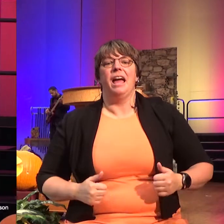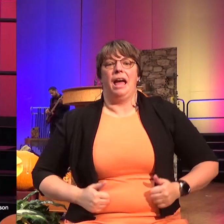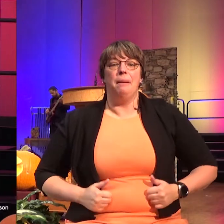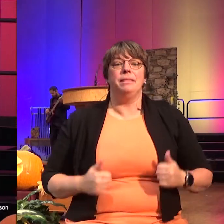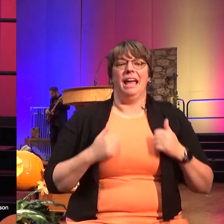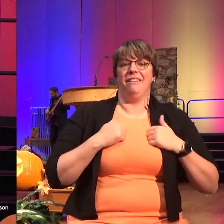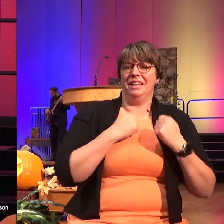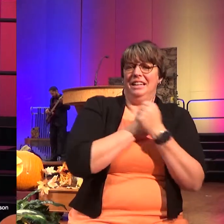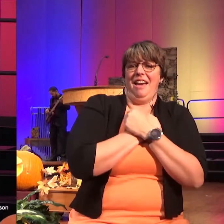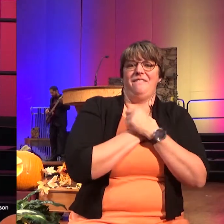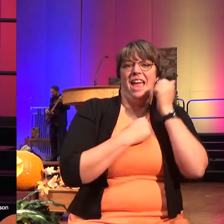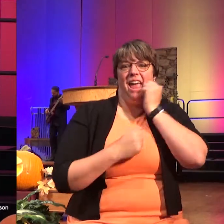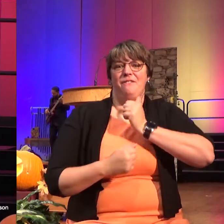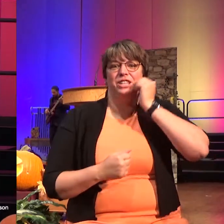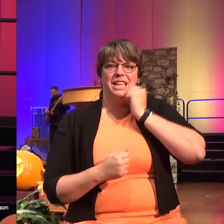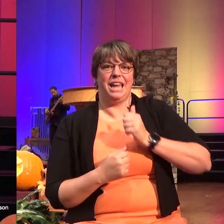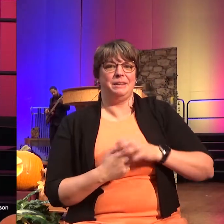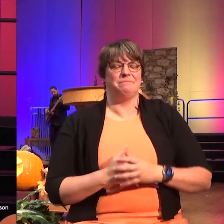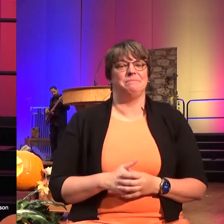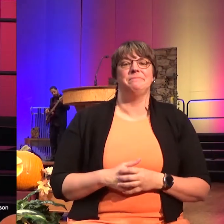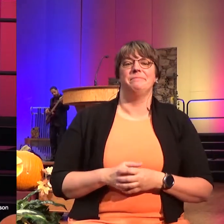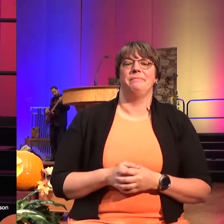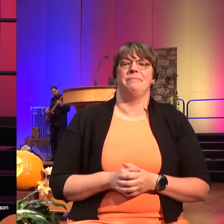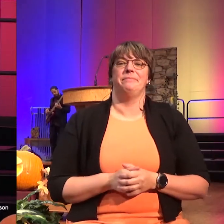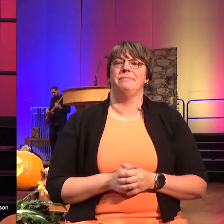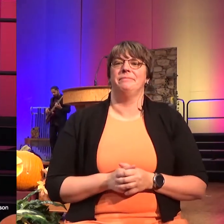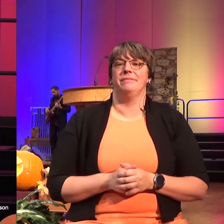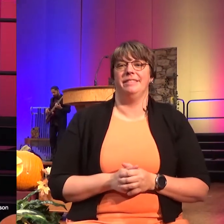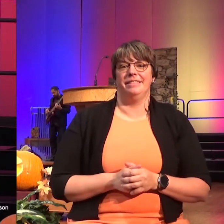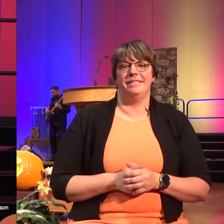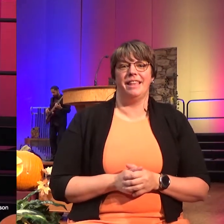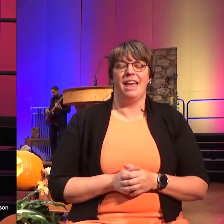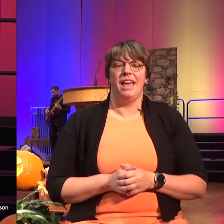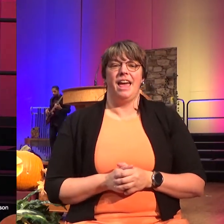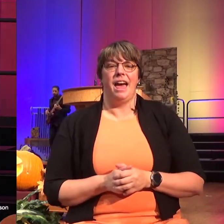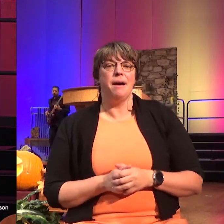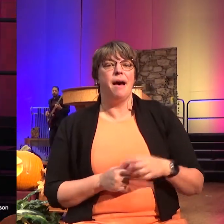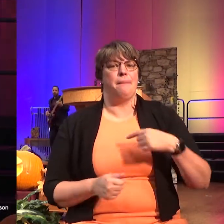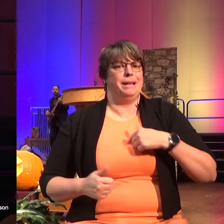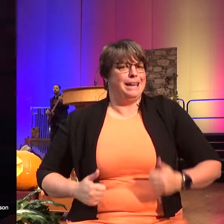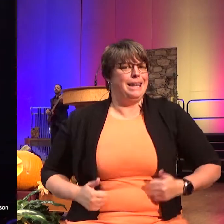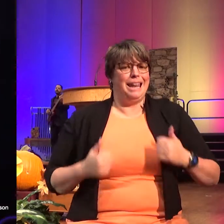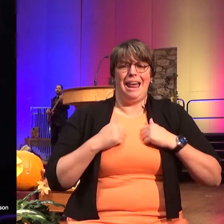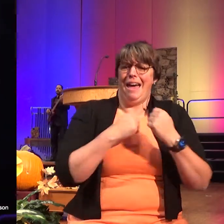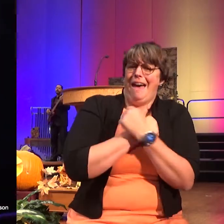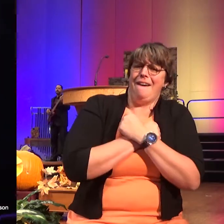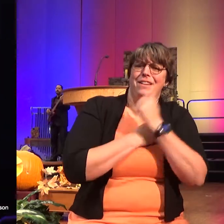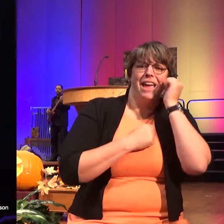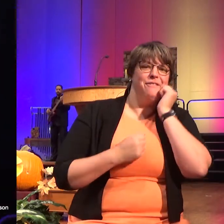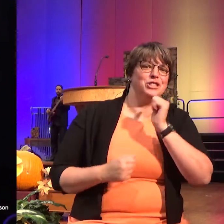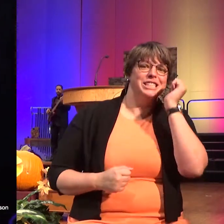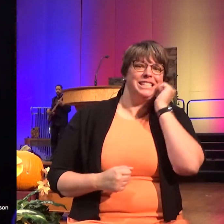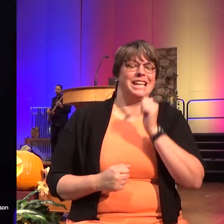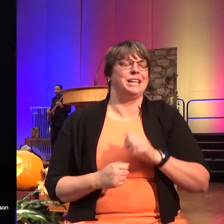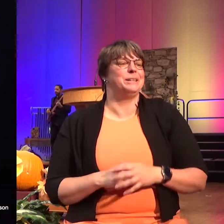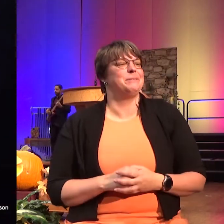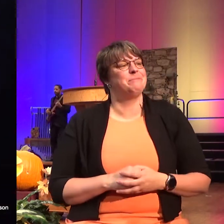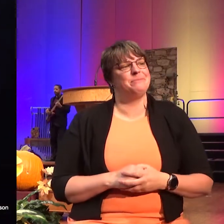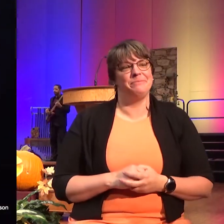I'm living love every day. I'm living love every day. I'm living love. Every day.